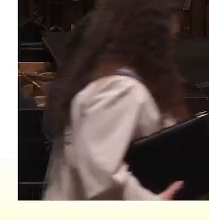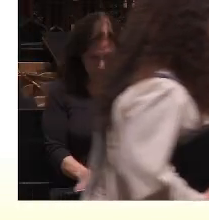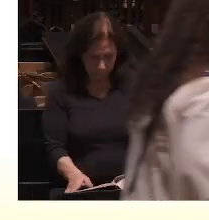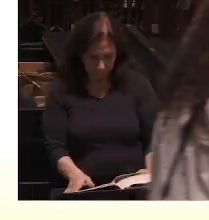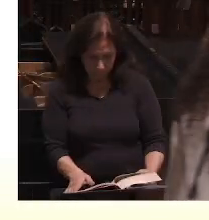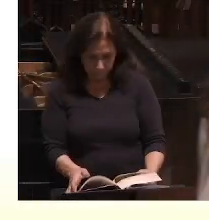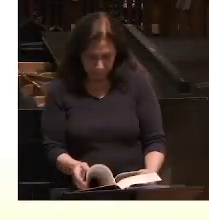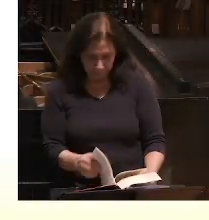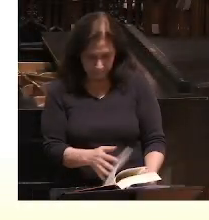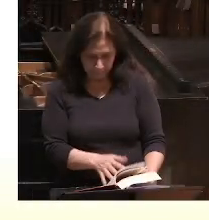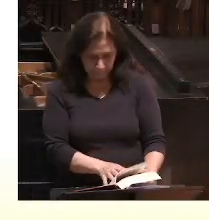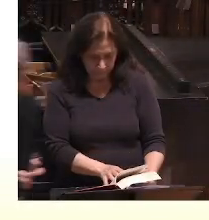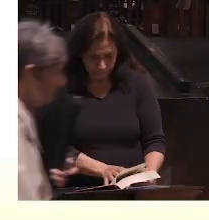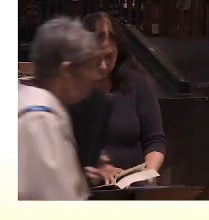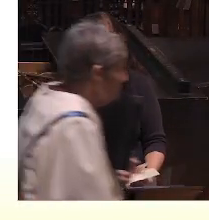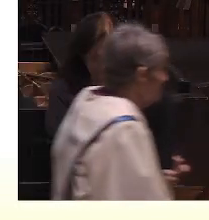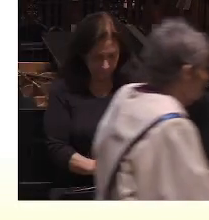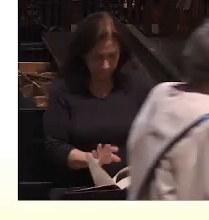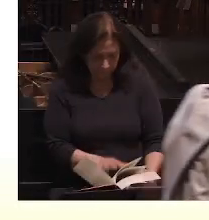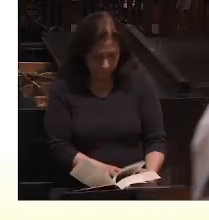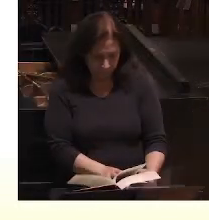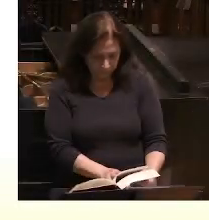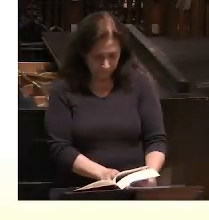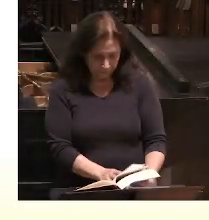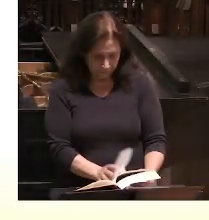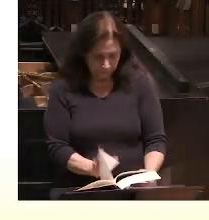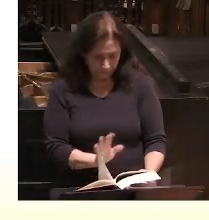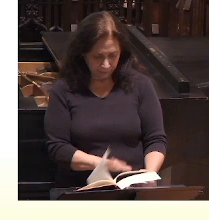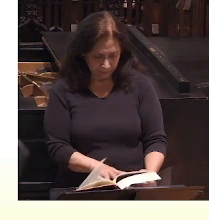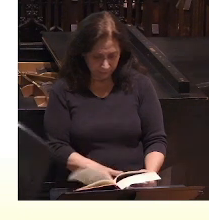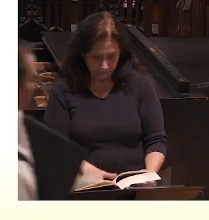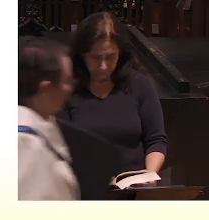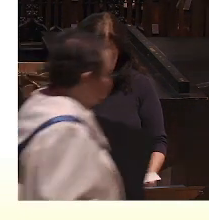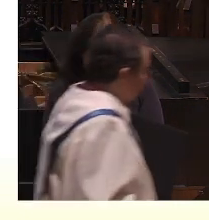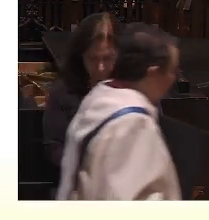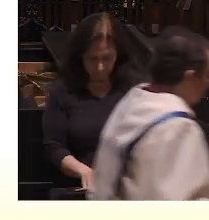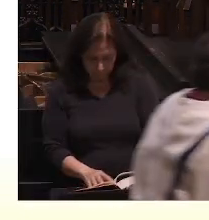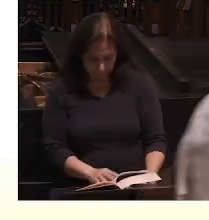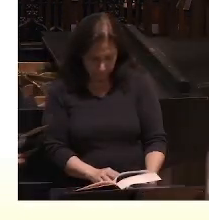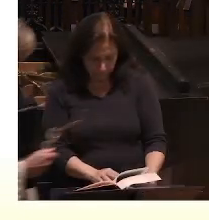Thank you.